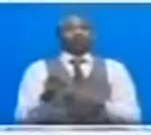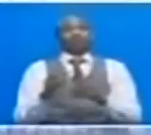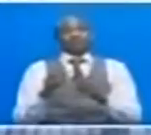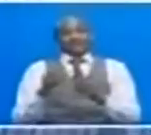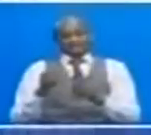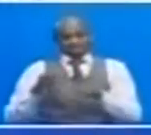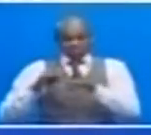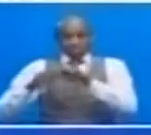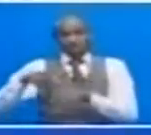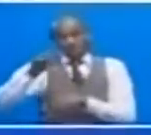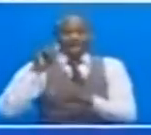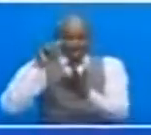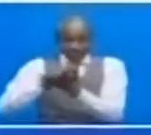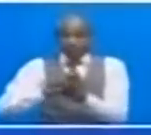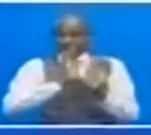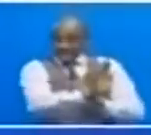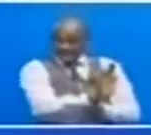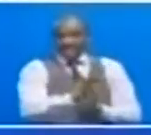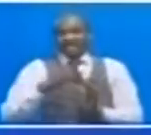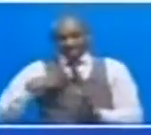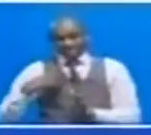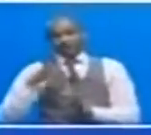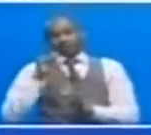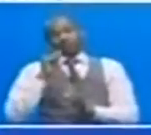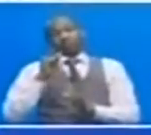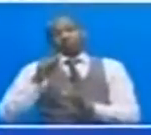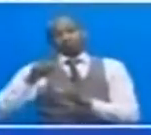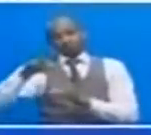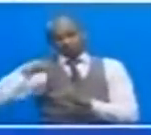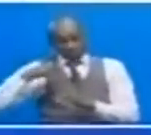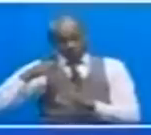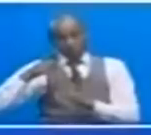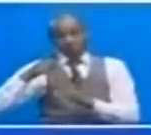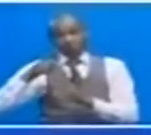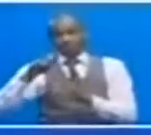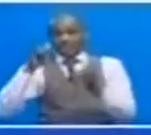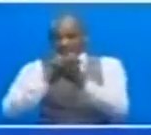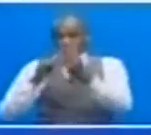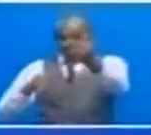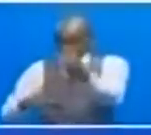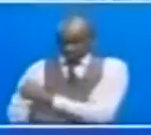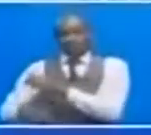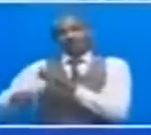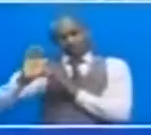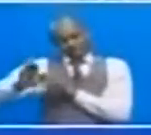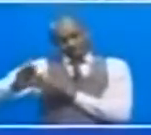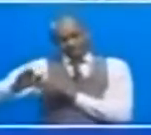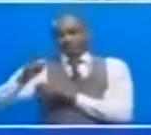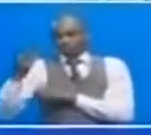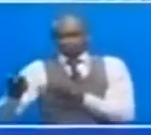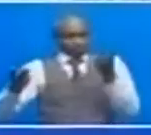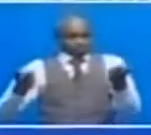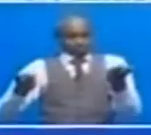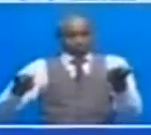to the airport, and two lanes dedicated to traffic getting out of the airport. The expansion